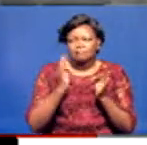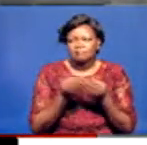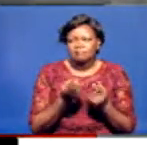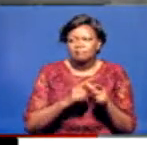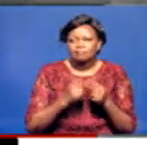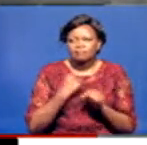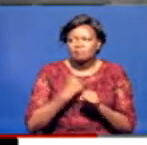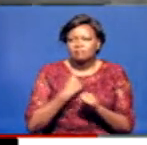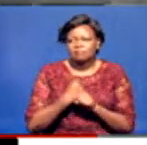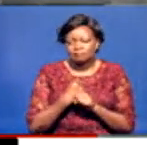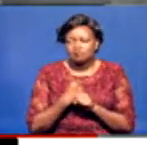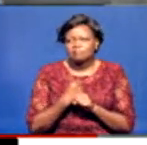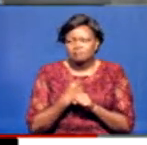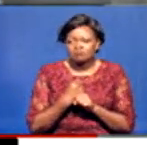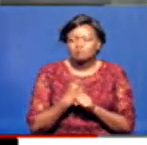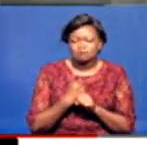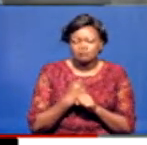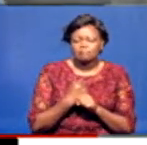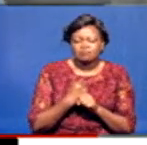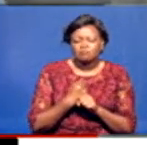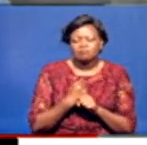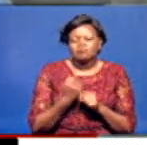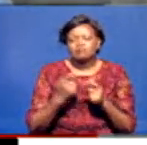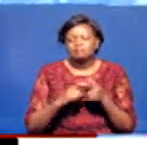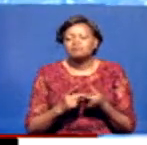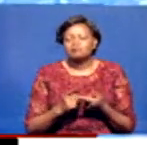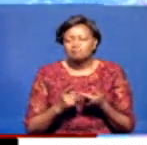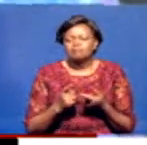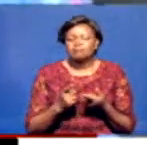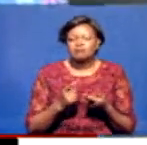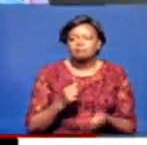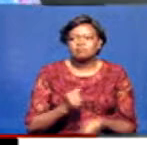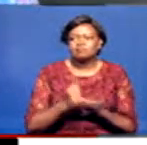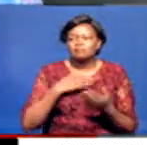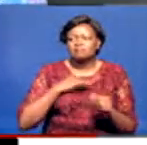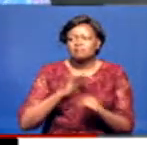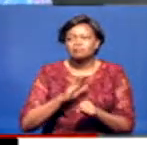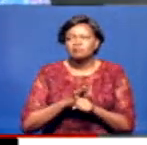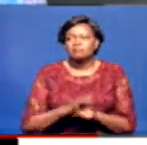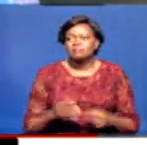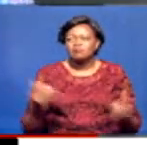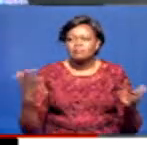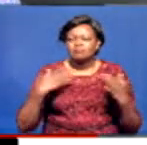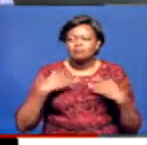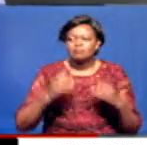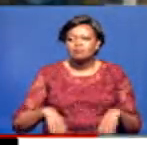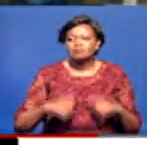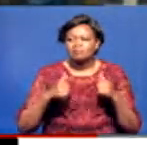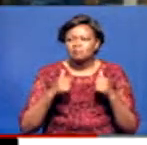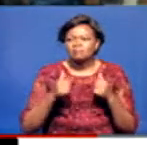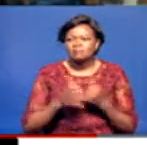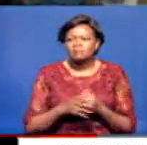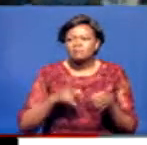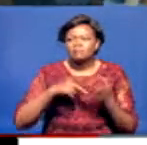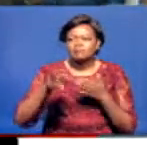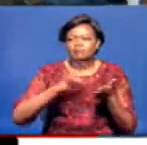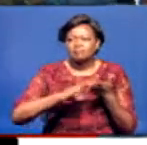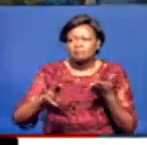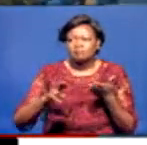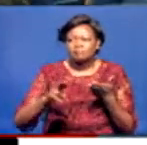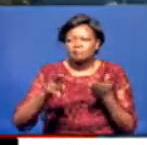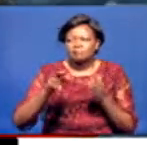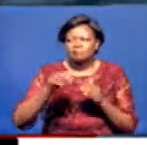upkeep through your business, so imekuwa very helpful kwangu. Mali naishi, najilipia rent kulingana na hii